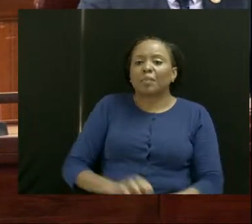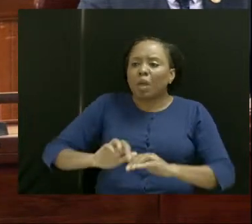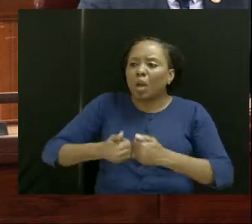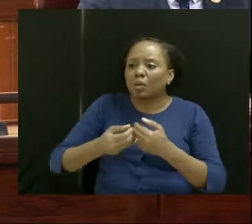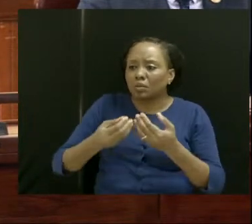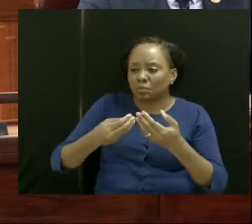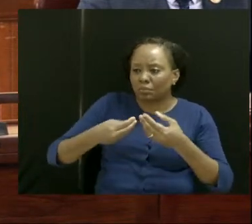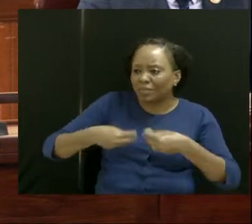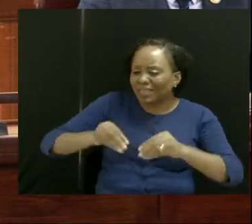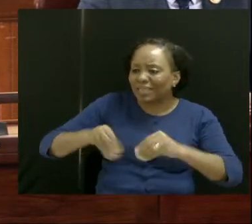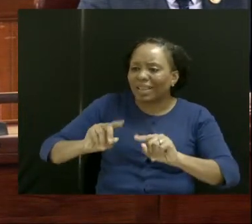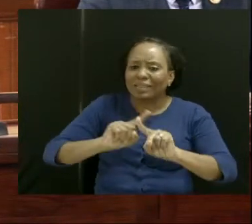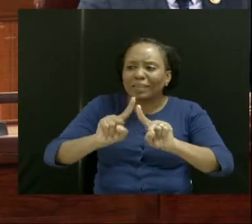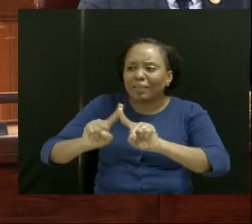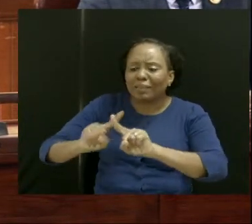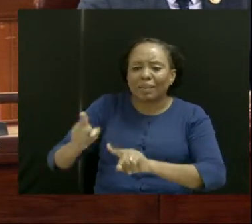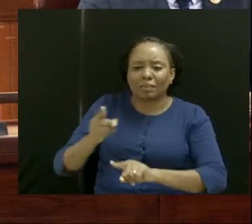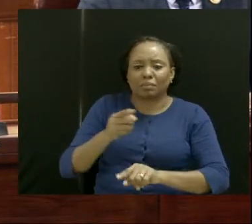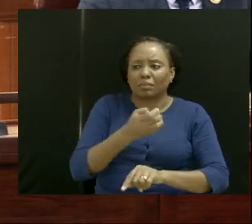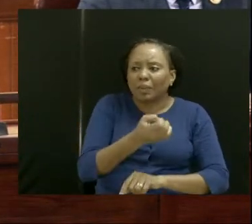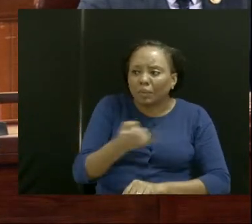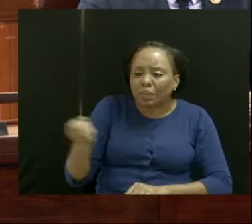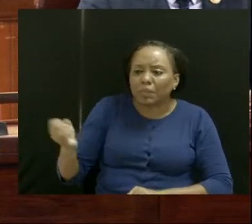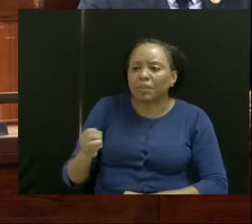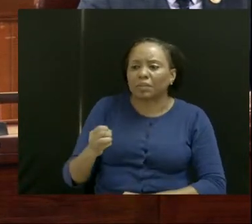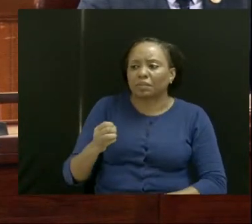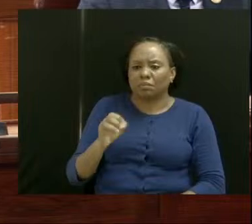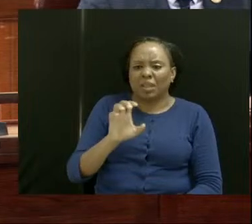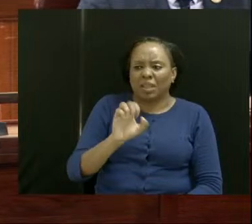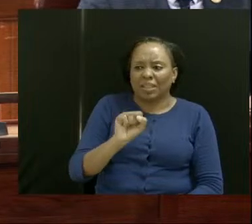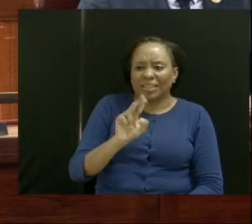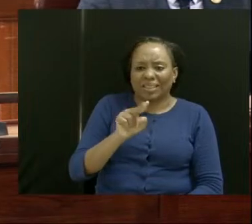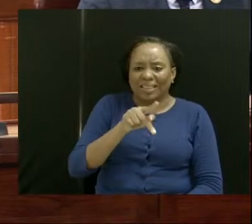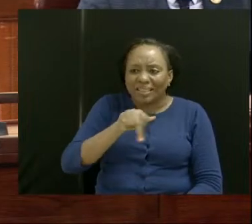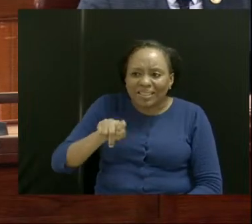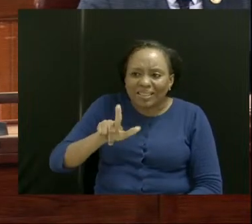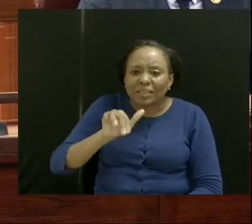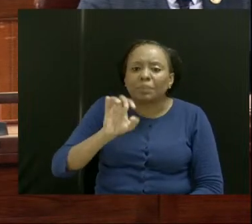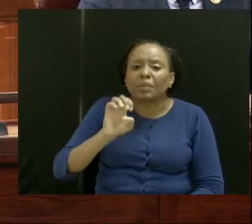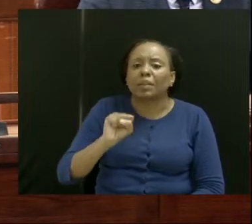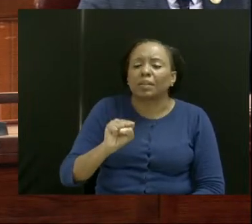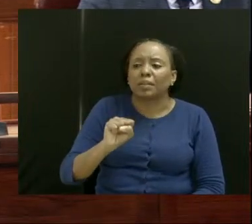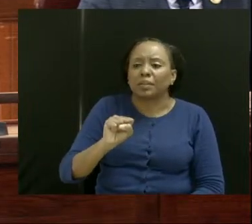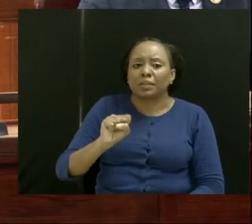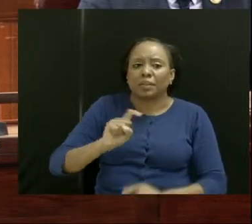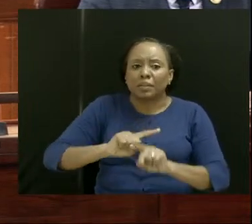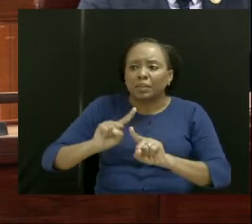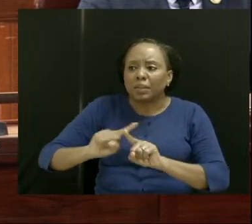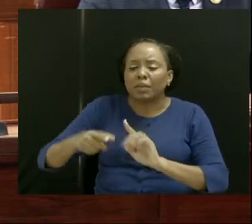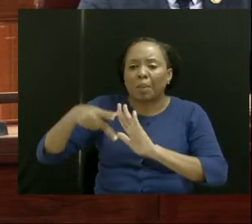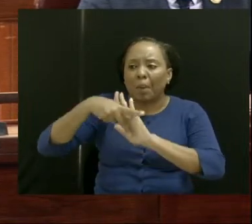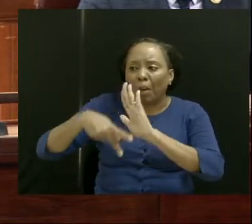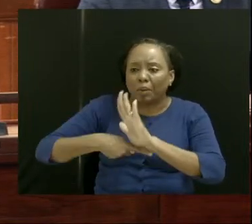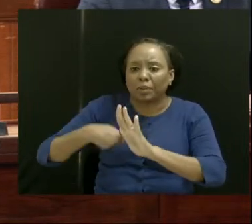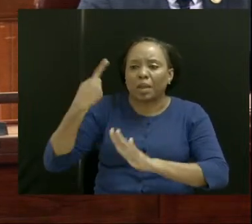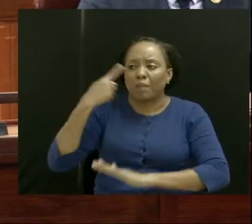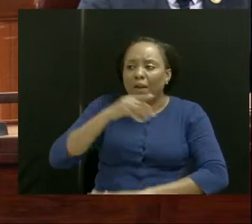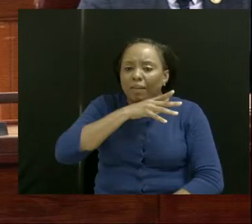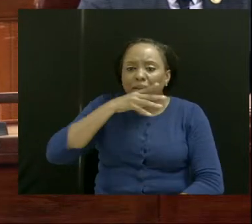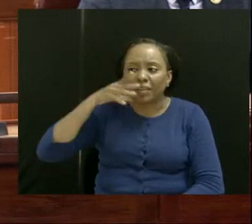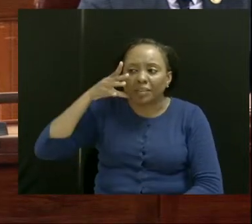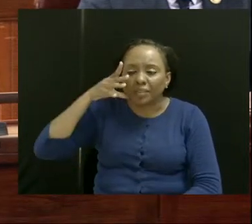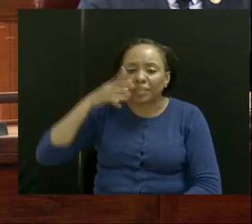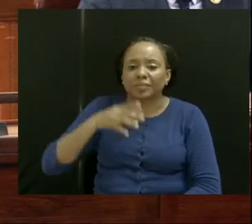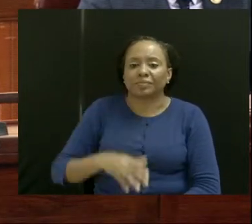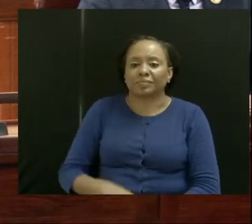the context of a strong and enforced regulatory framework. The safe